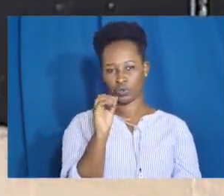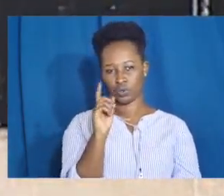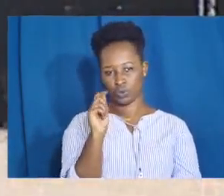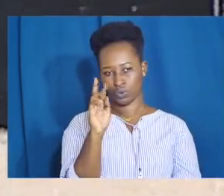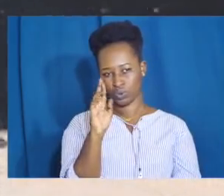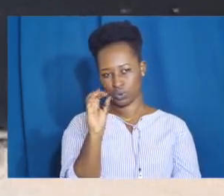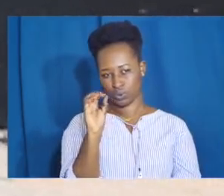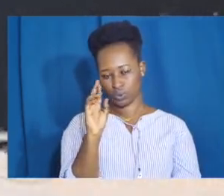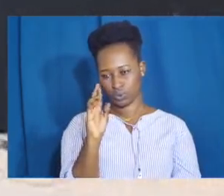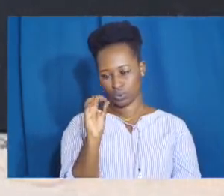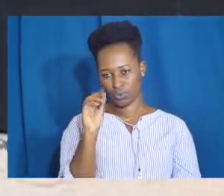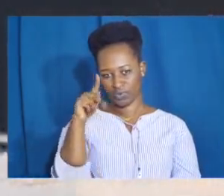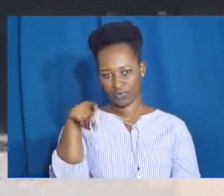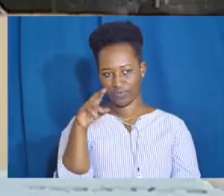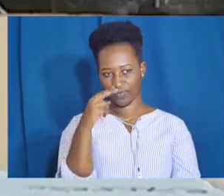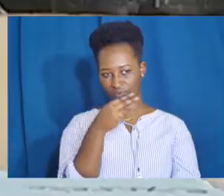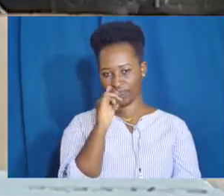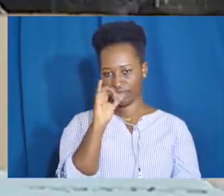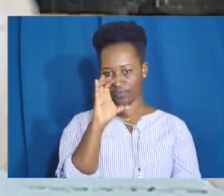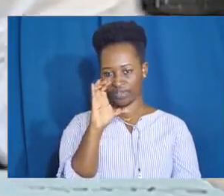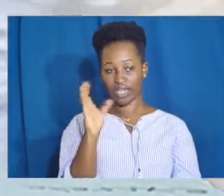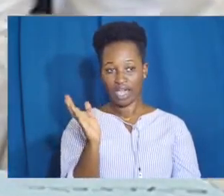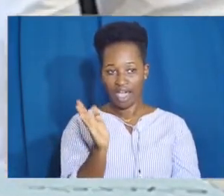and heterotrophic.